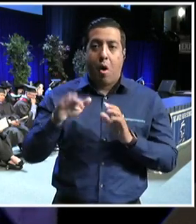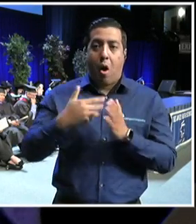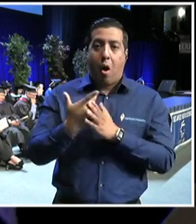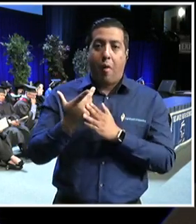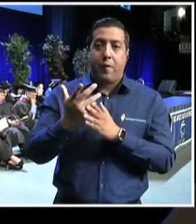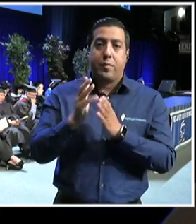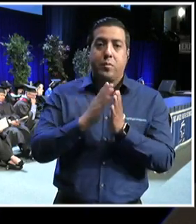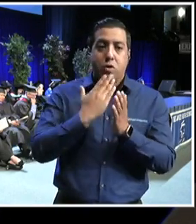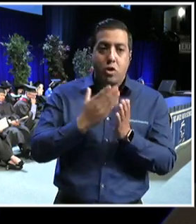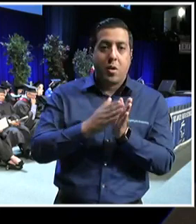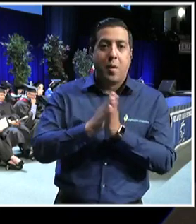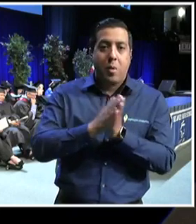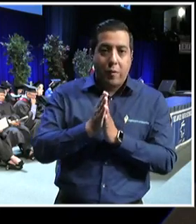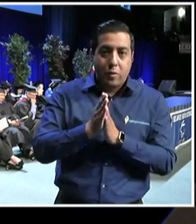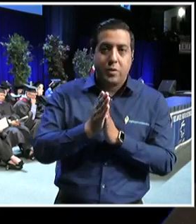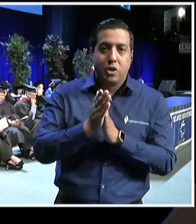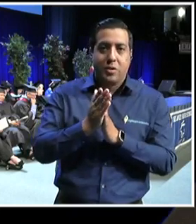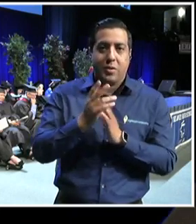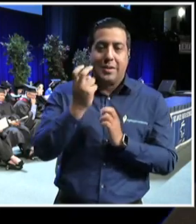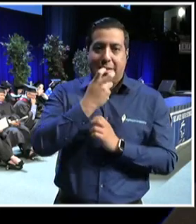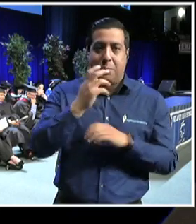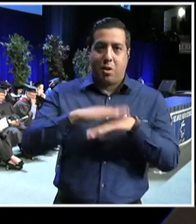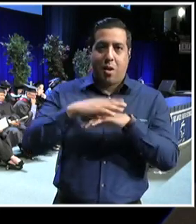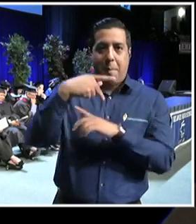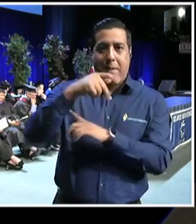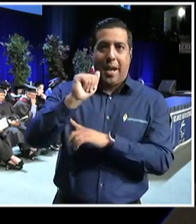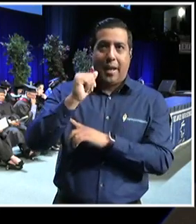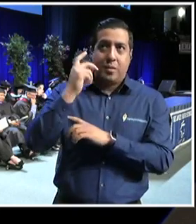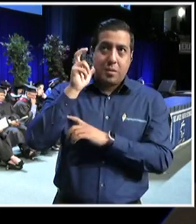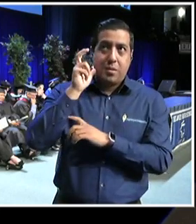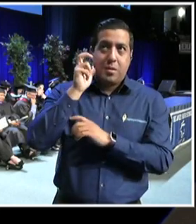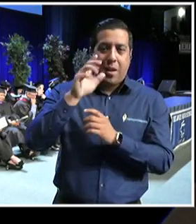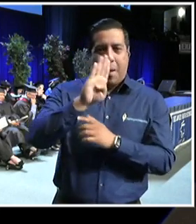on the PA. That's great, love him. Love you, Baxter.